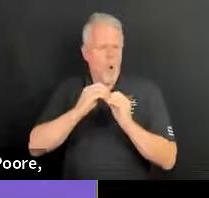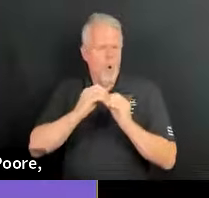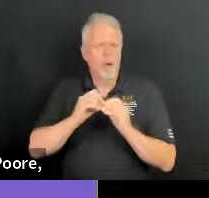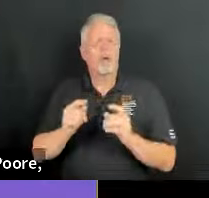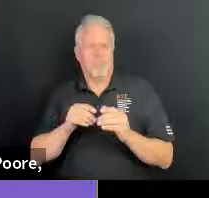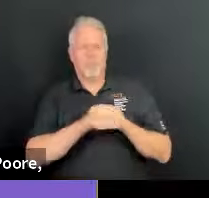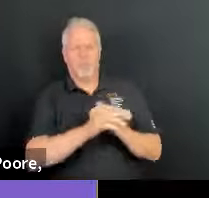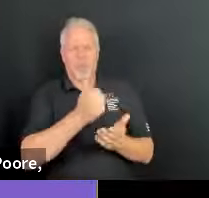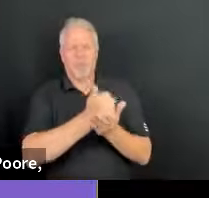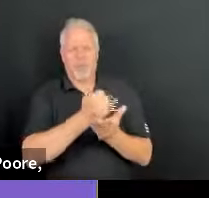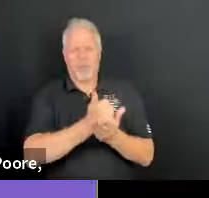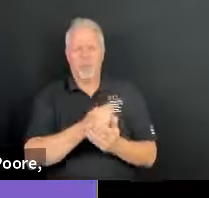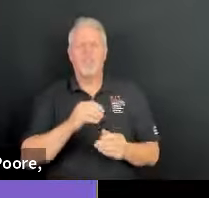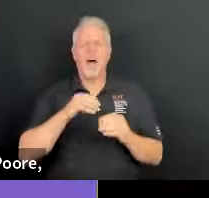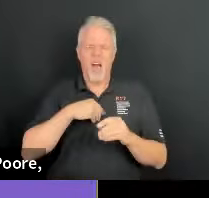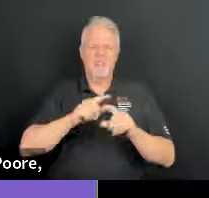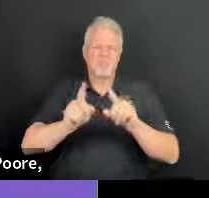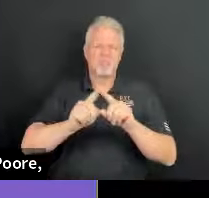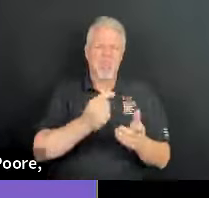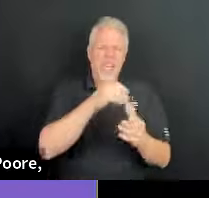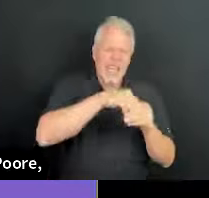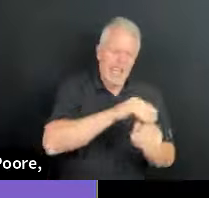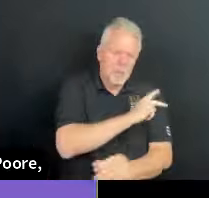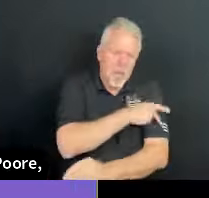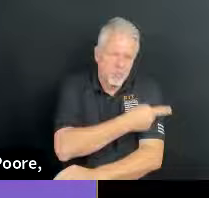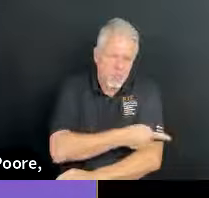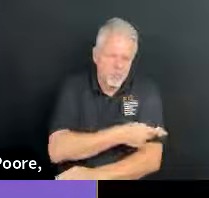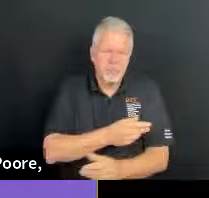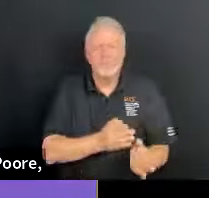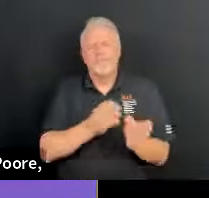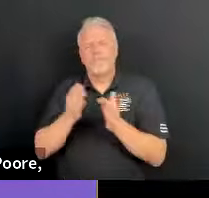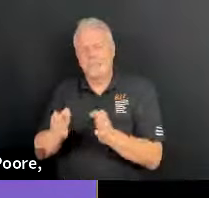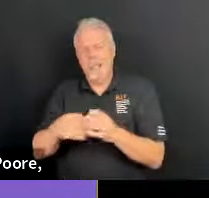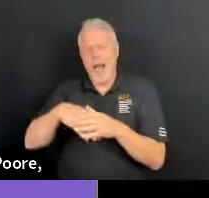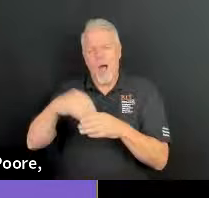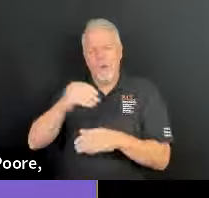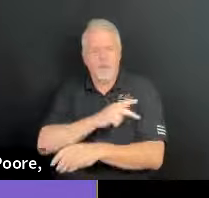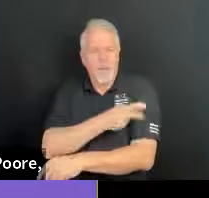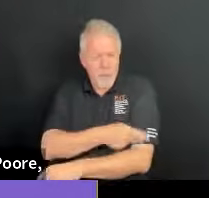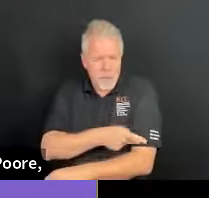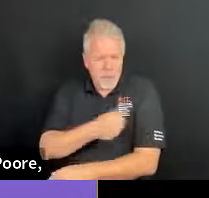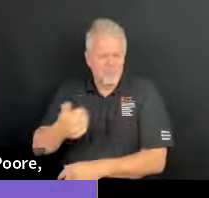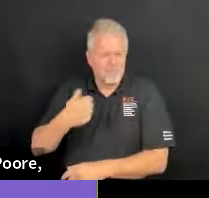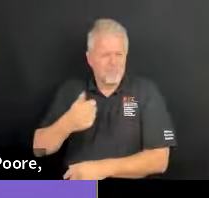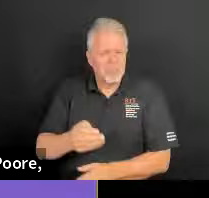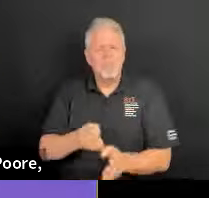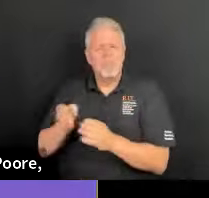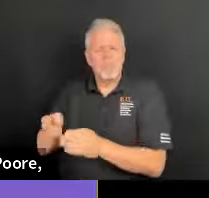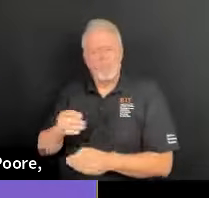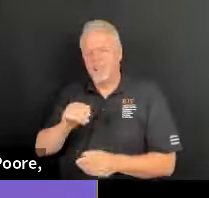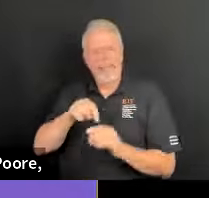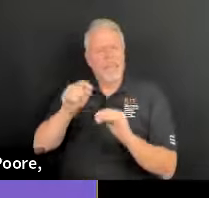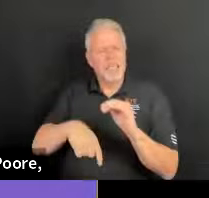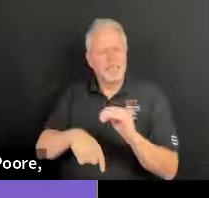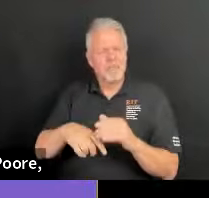it. If there's a struggle and it's something they can't do on their own, then of course, in going to an inpatient treatment,